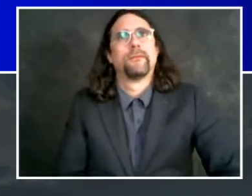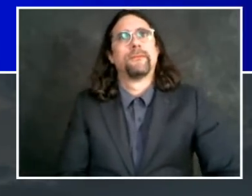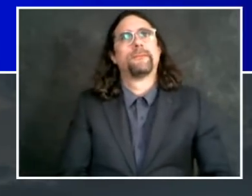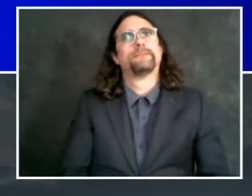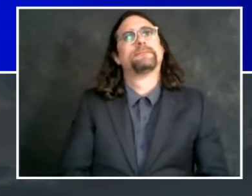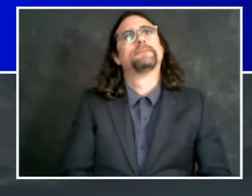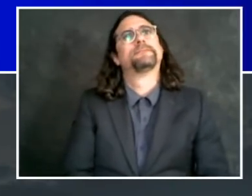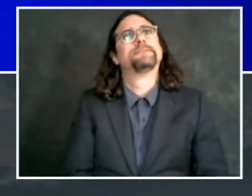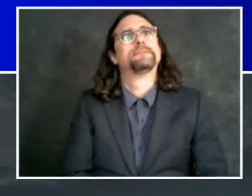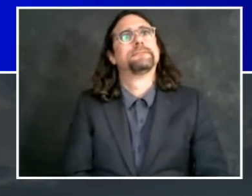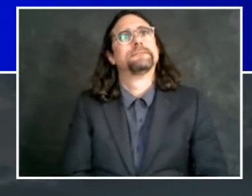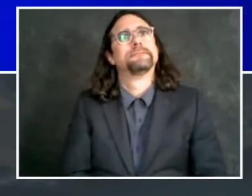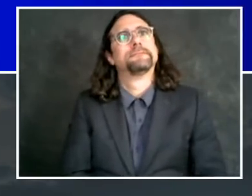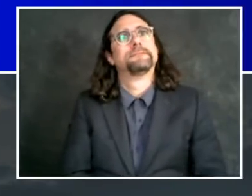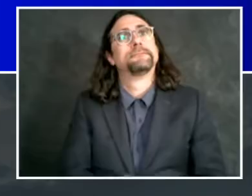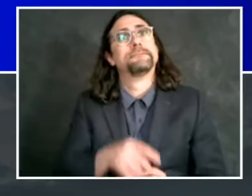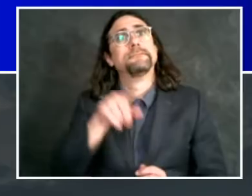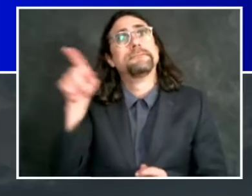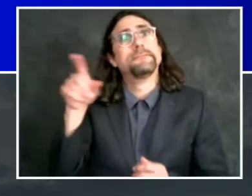go to